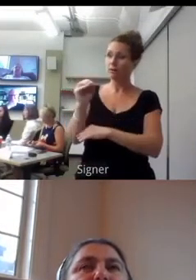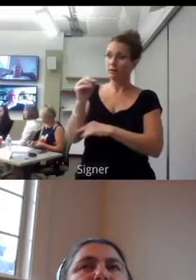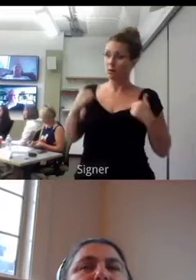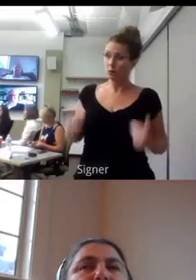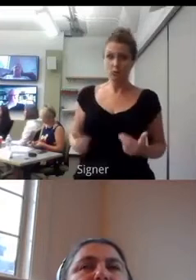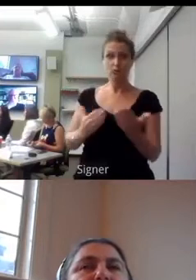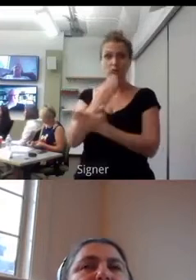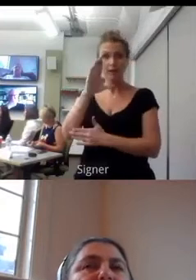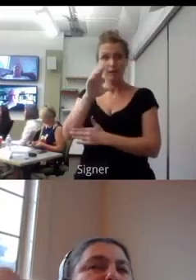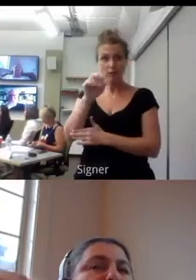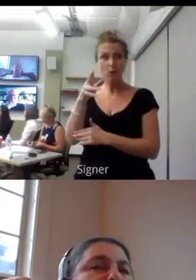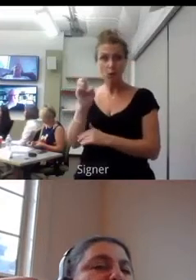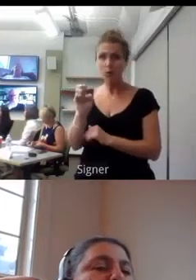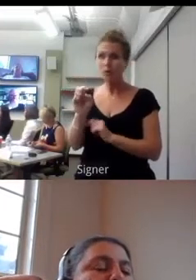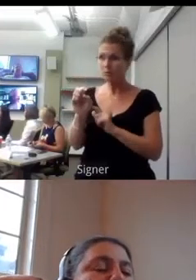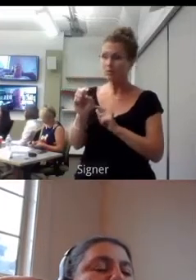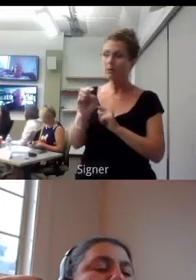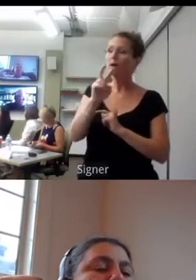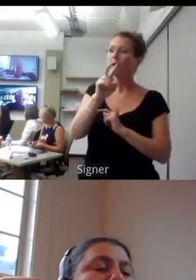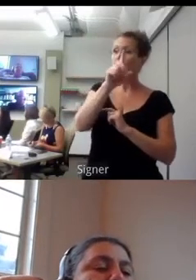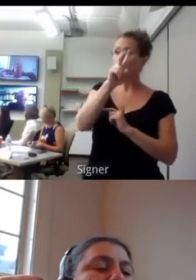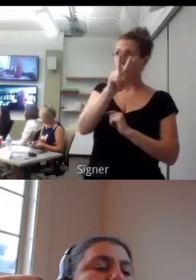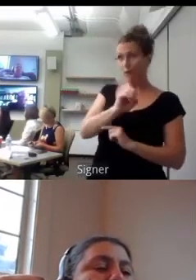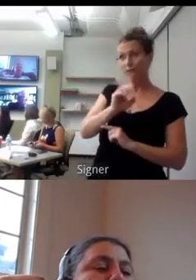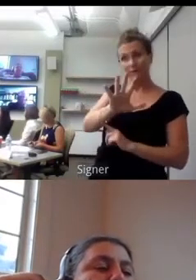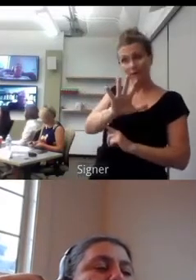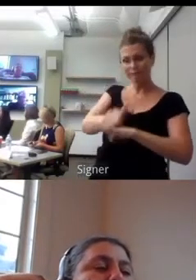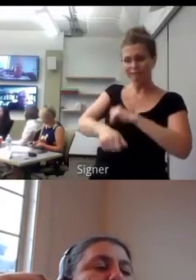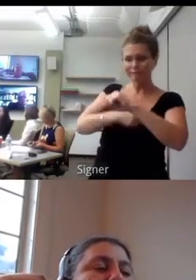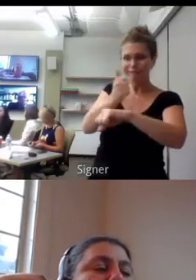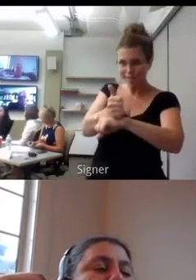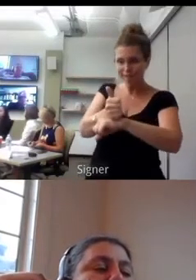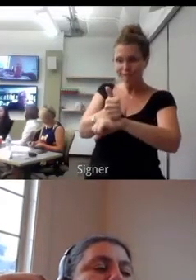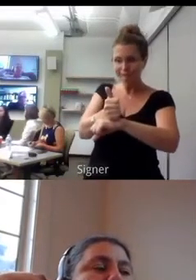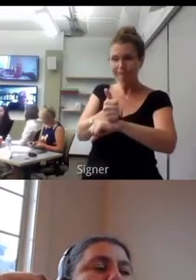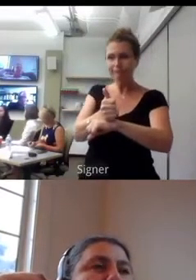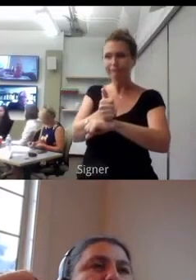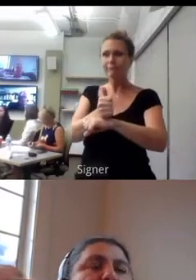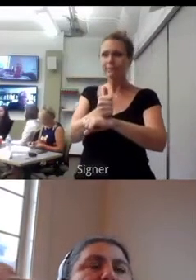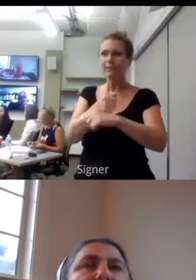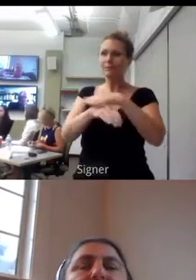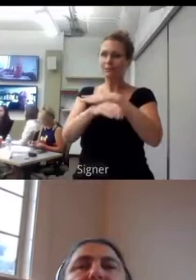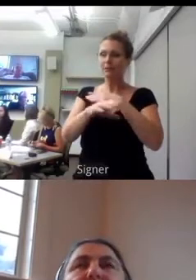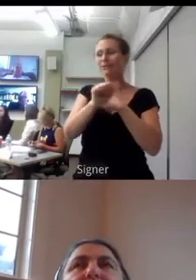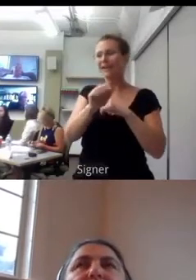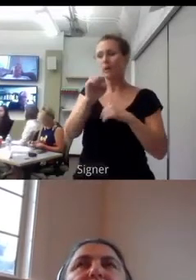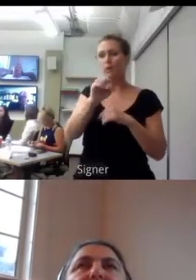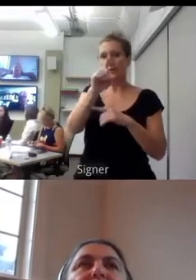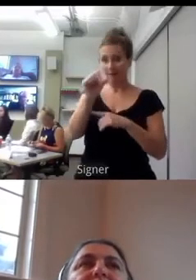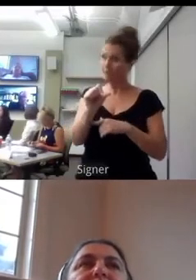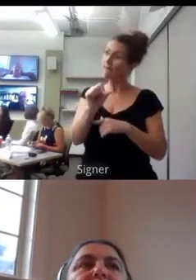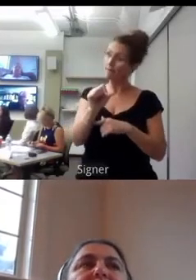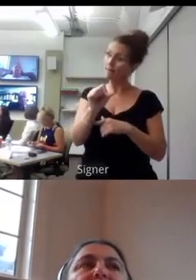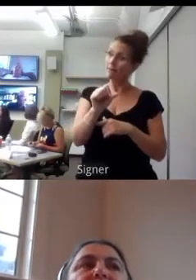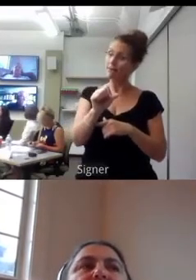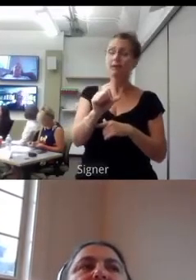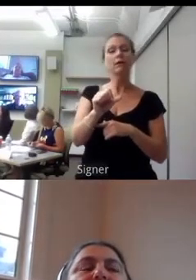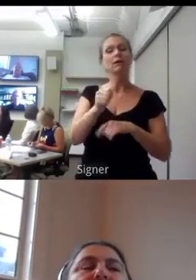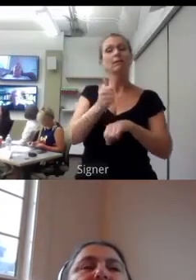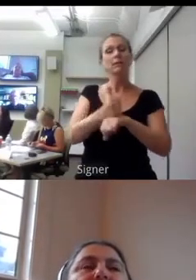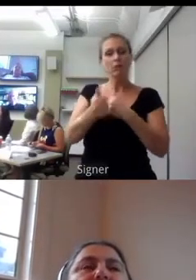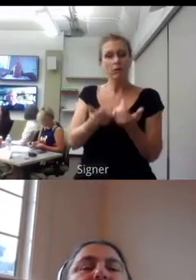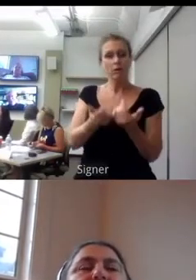in 2005, when it enacted the Accessibility for Ontarians with Disabilities Act, on the recommendation of those of us who were